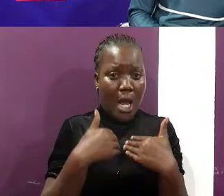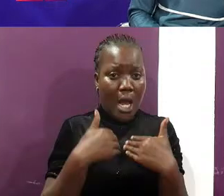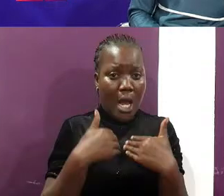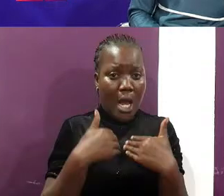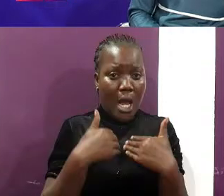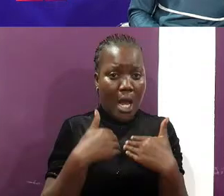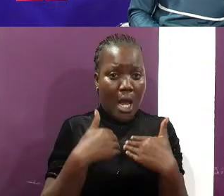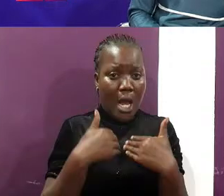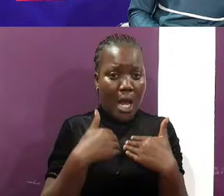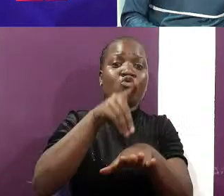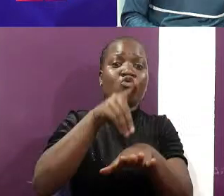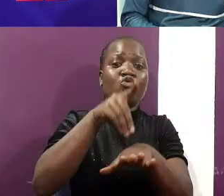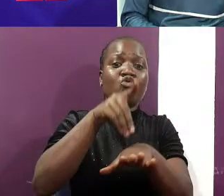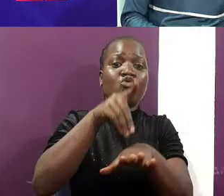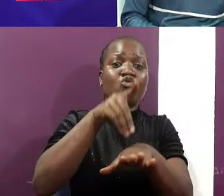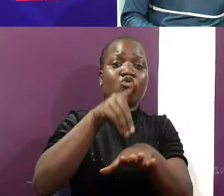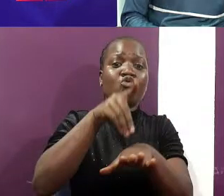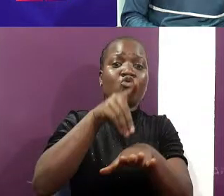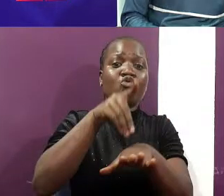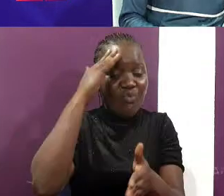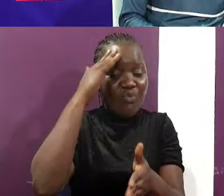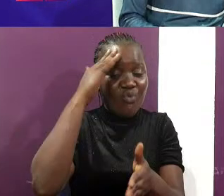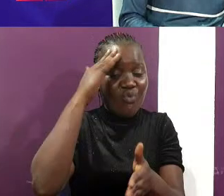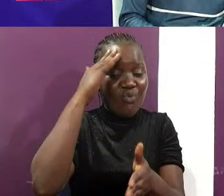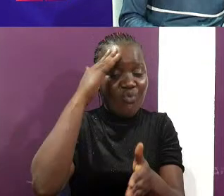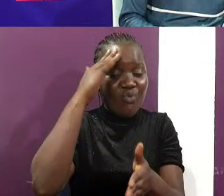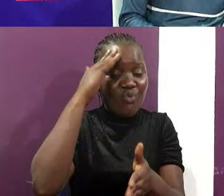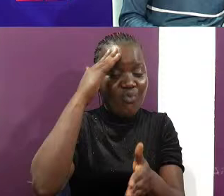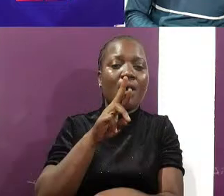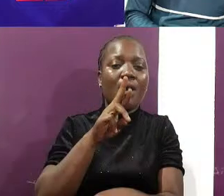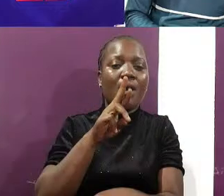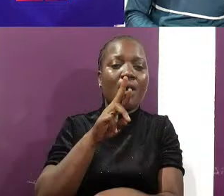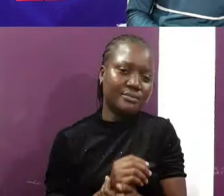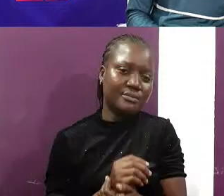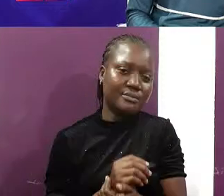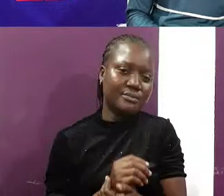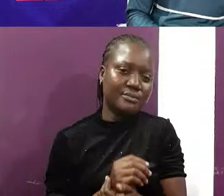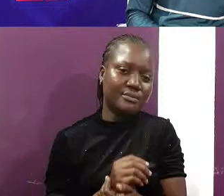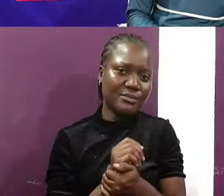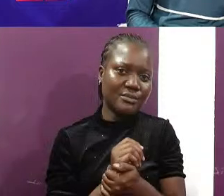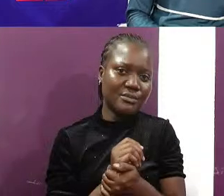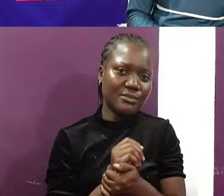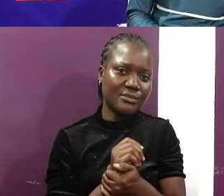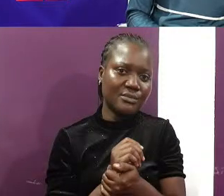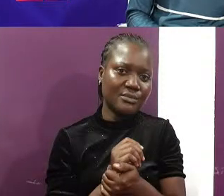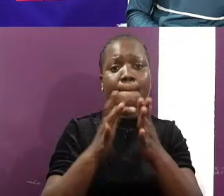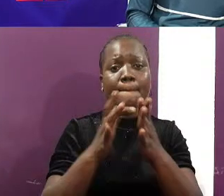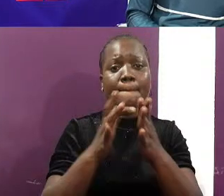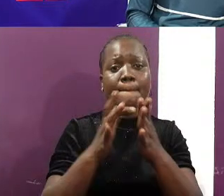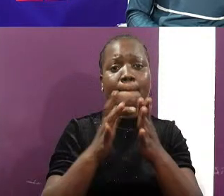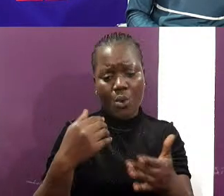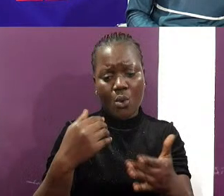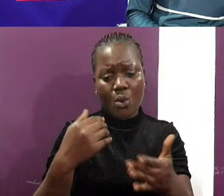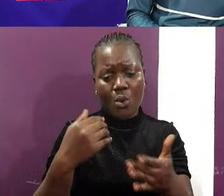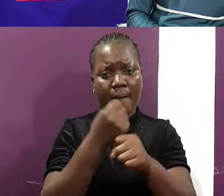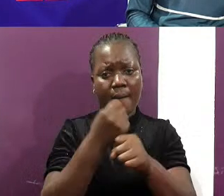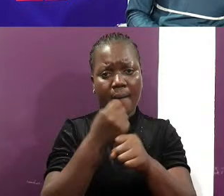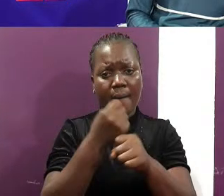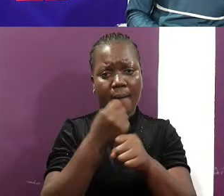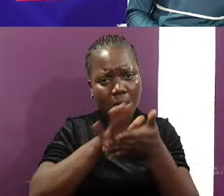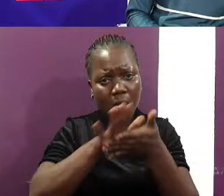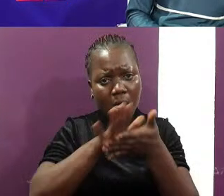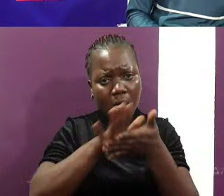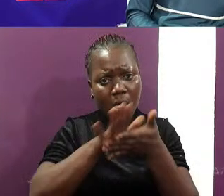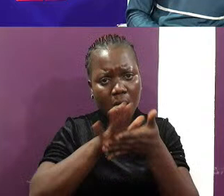enti se adisyane di kaya tre yense asafono eye nyankopon abusunya na asafono